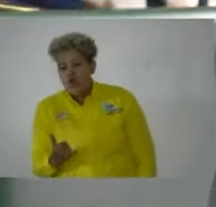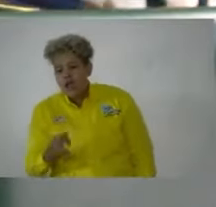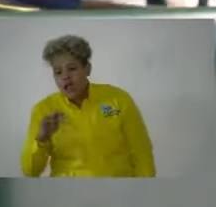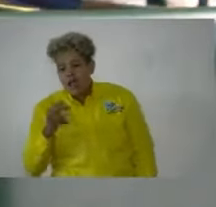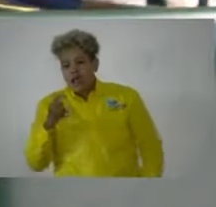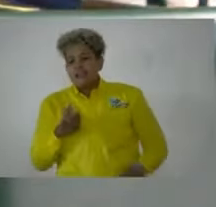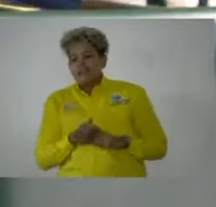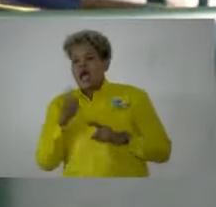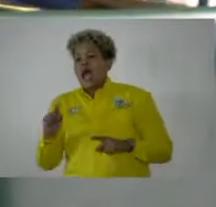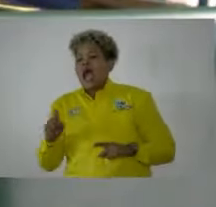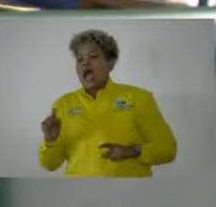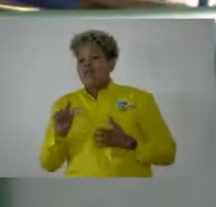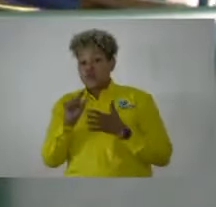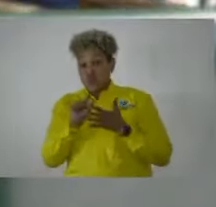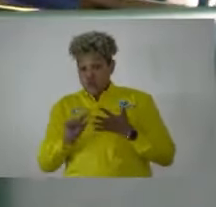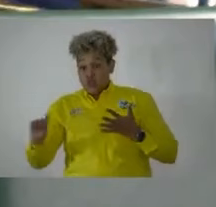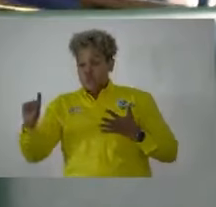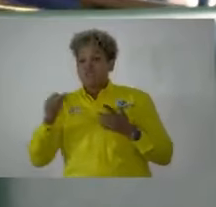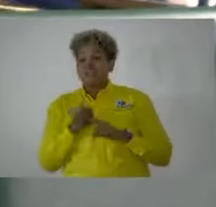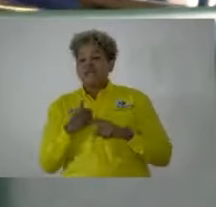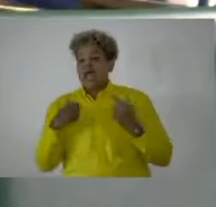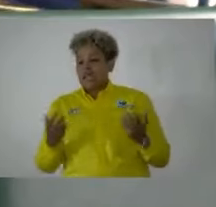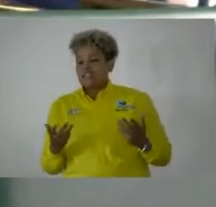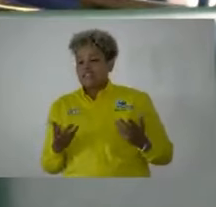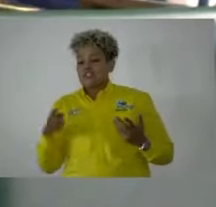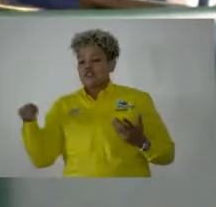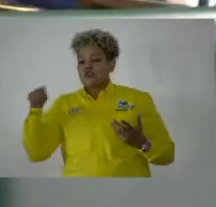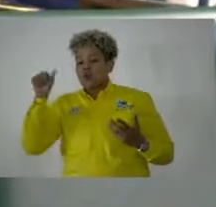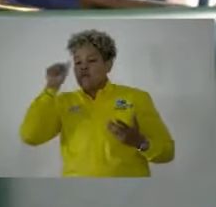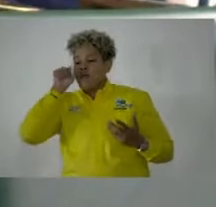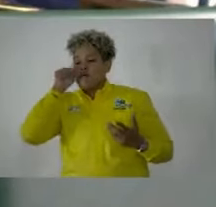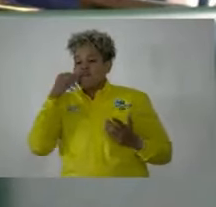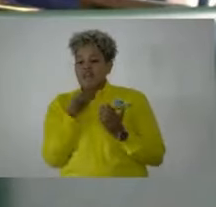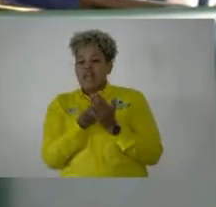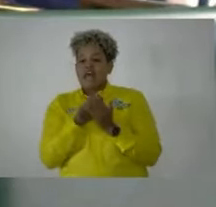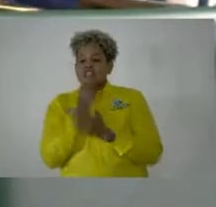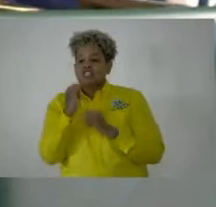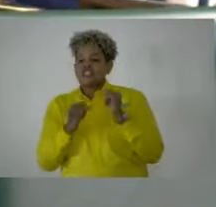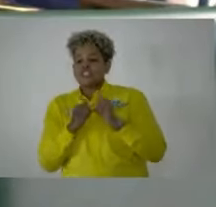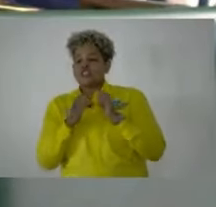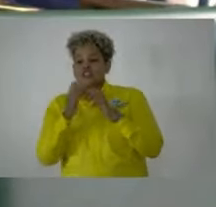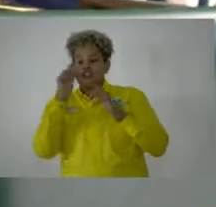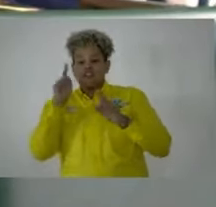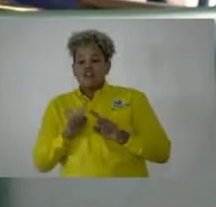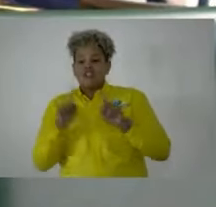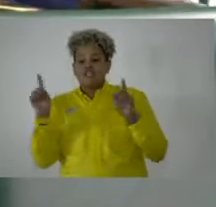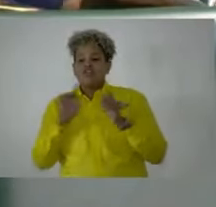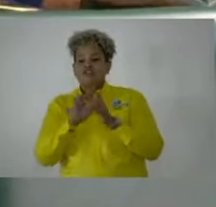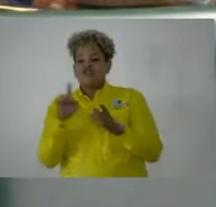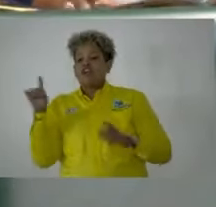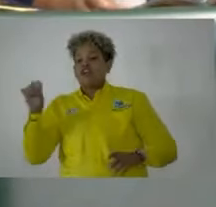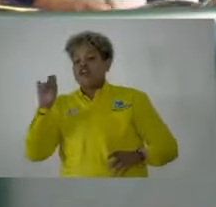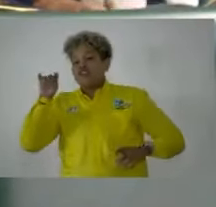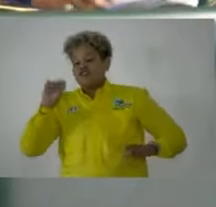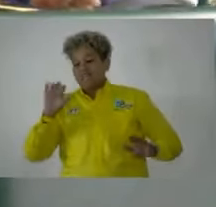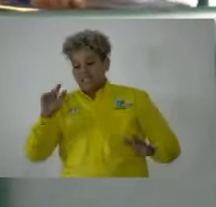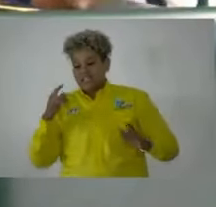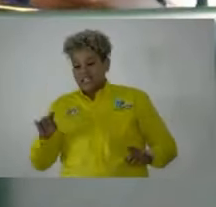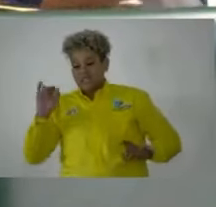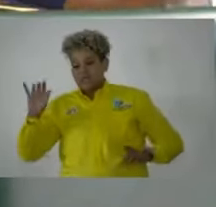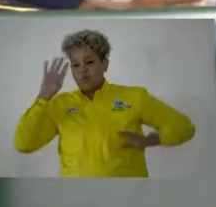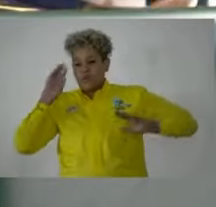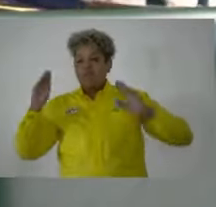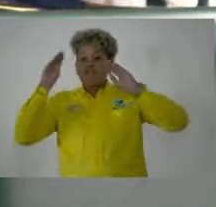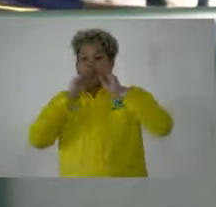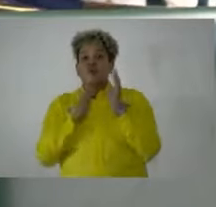NHT is having to subsidize those private financial institutions for the difference in those rates. And that's going to